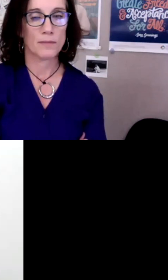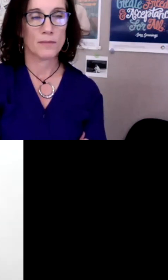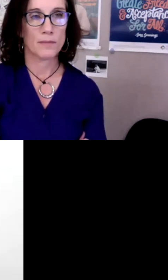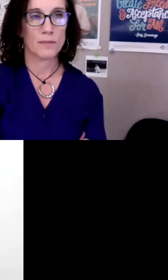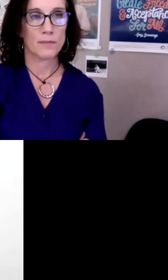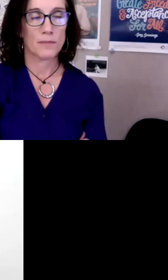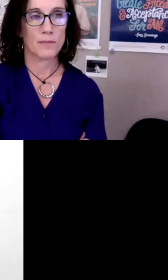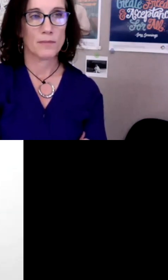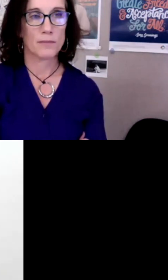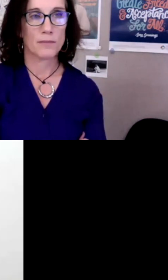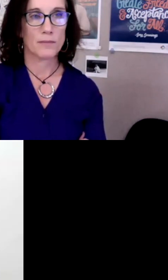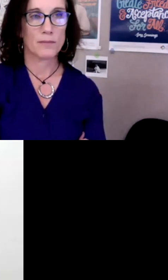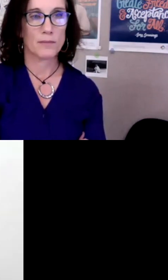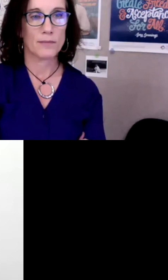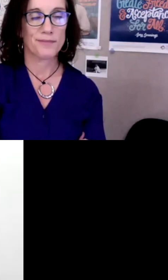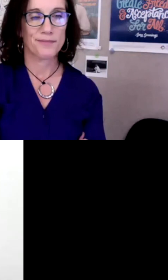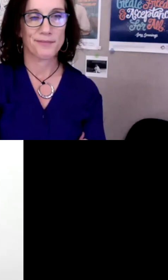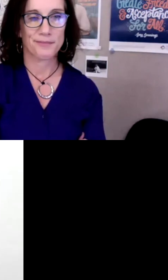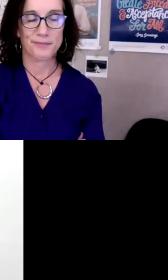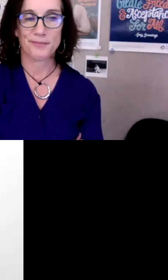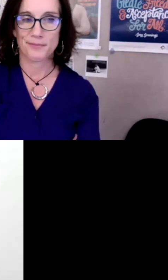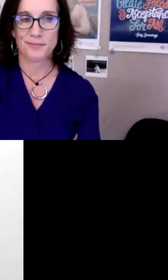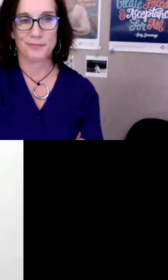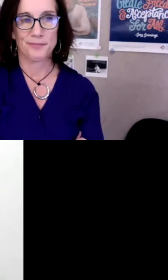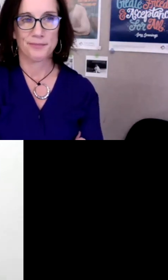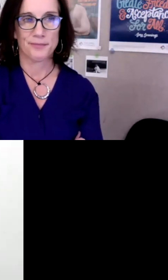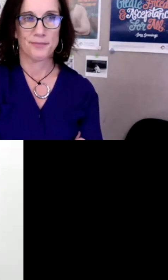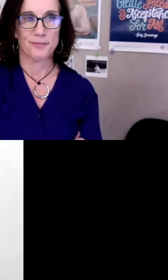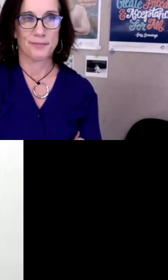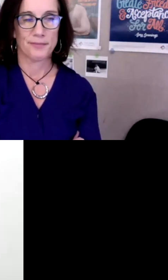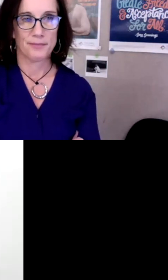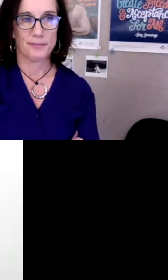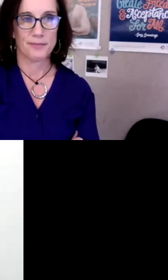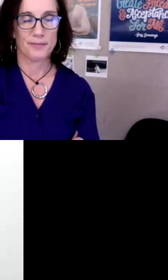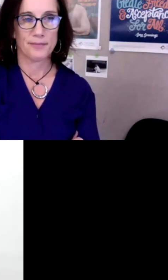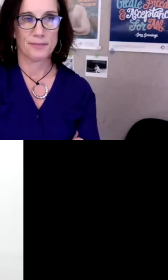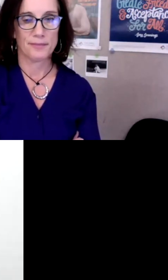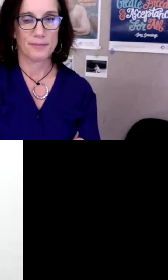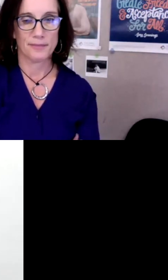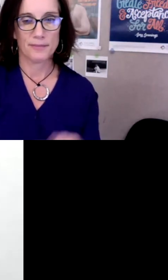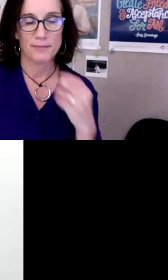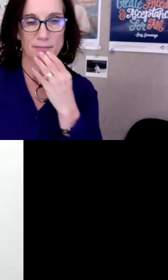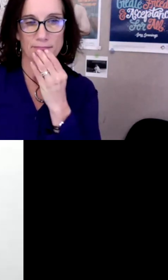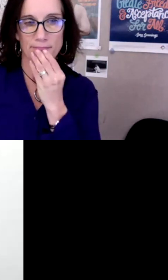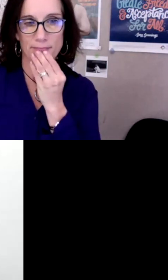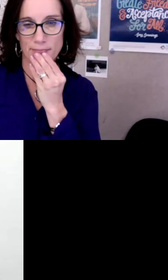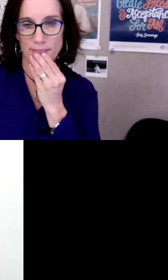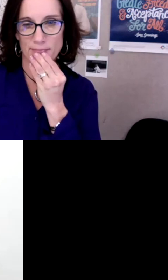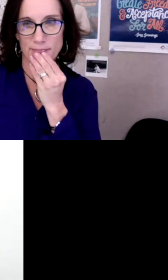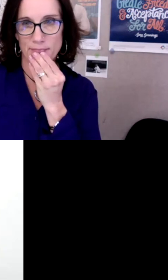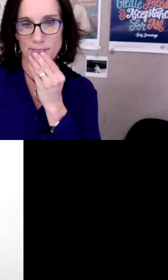problems, and, we need to discuss and resolve how we set up safeguards and how we deal